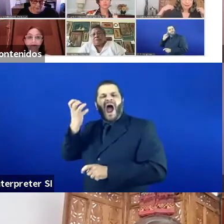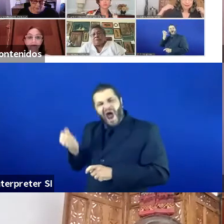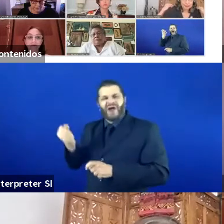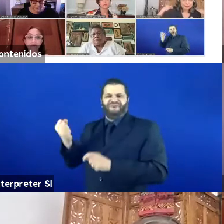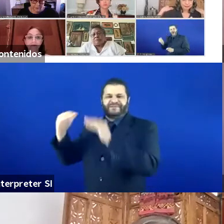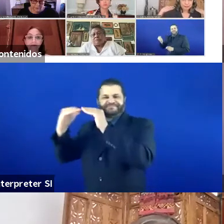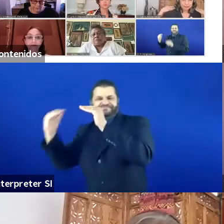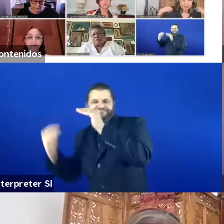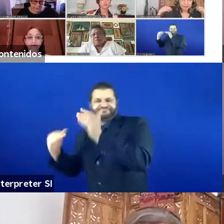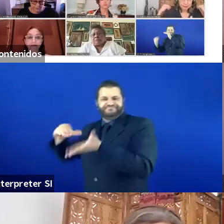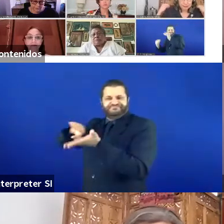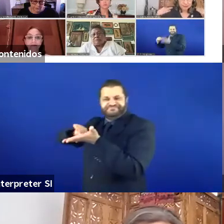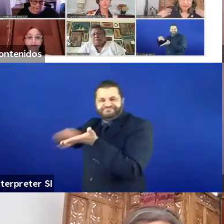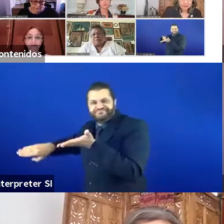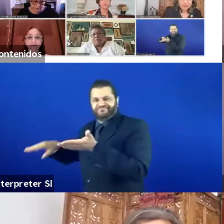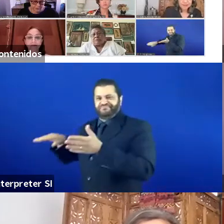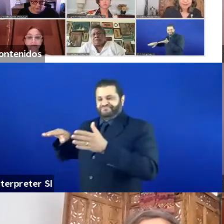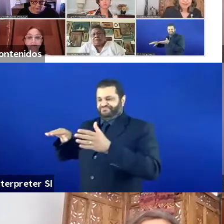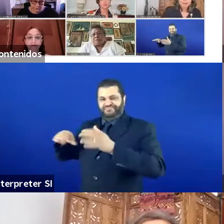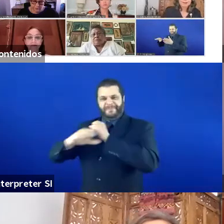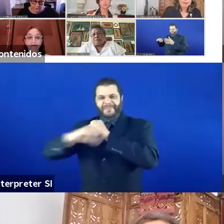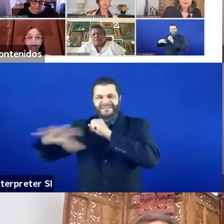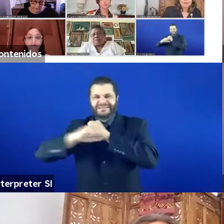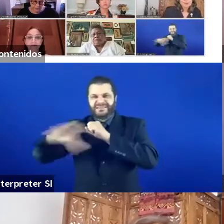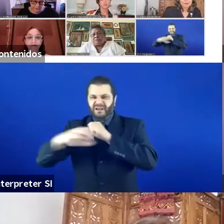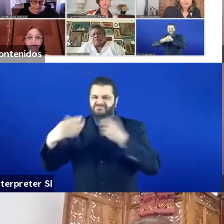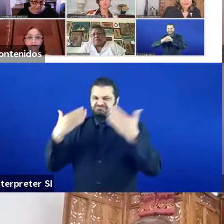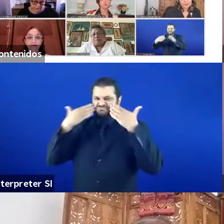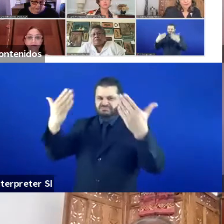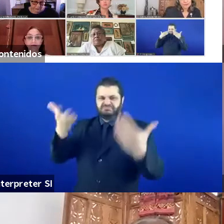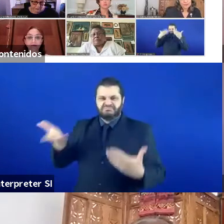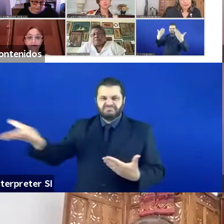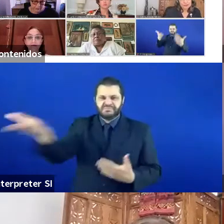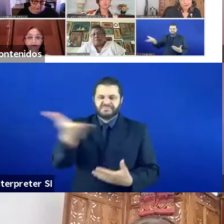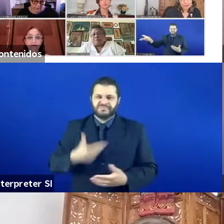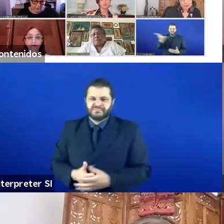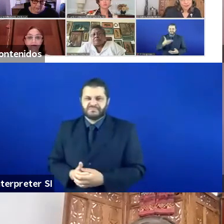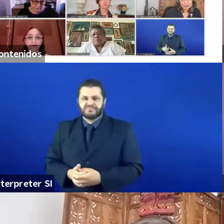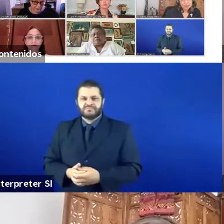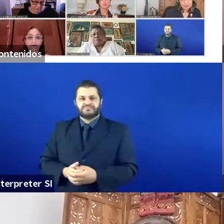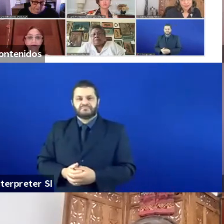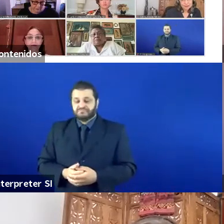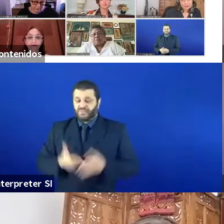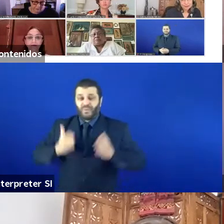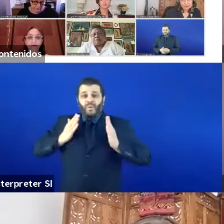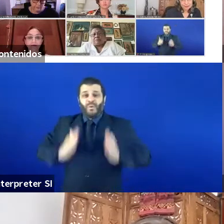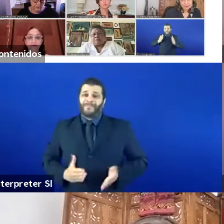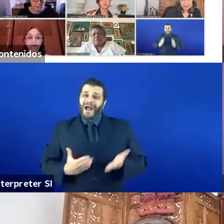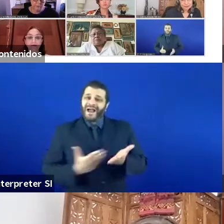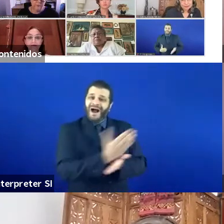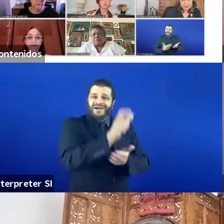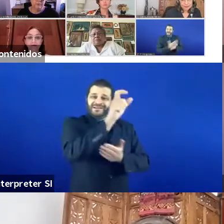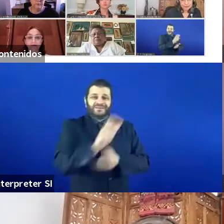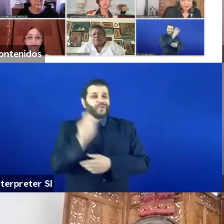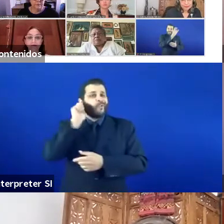the pandemic has highlighted the really precarious nature of advances in women's rights, it's also shown what can be done